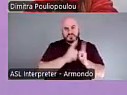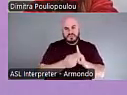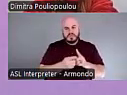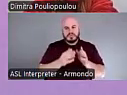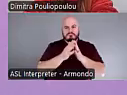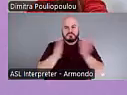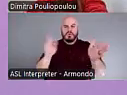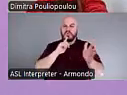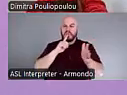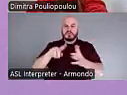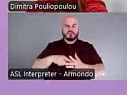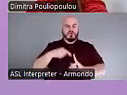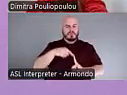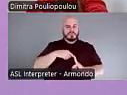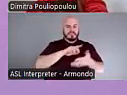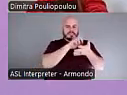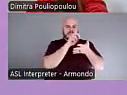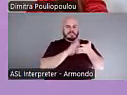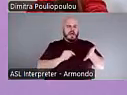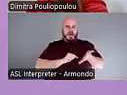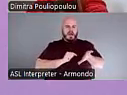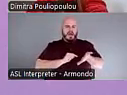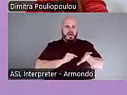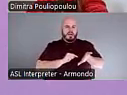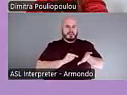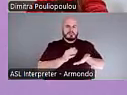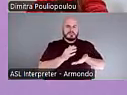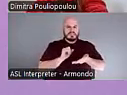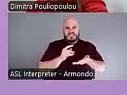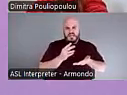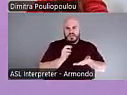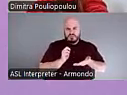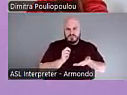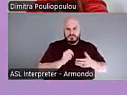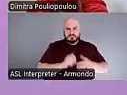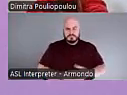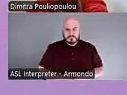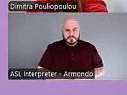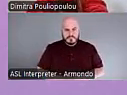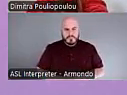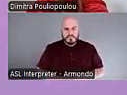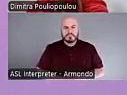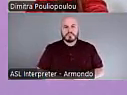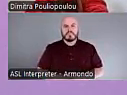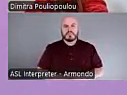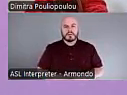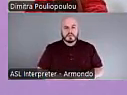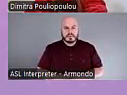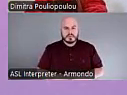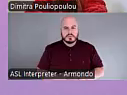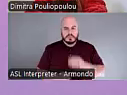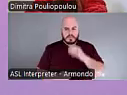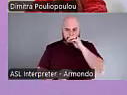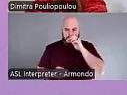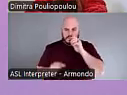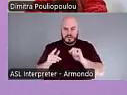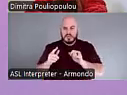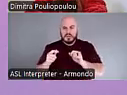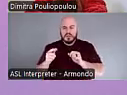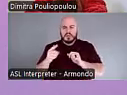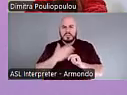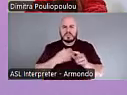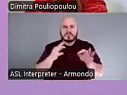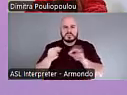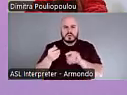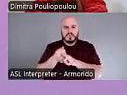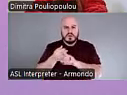at the design stage through patient co-design. Thank you, Dimitra. Could you please describe yourself